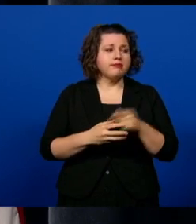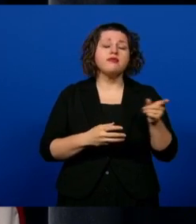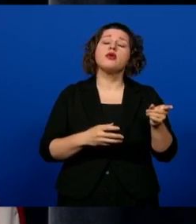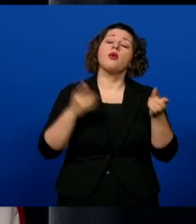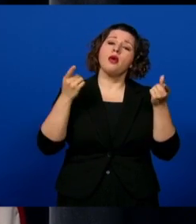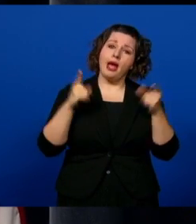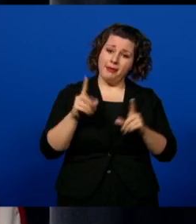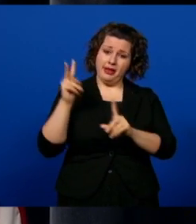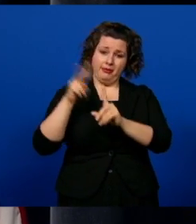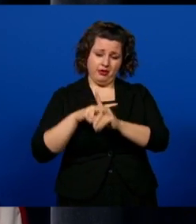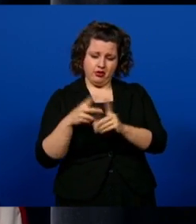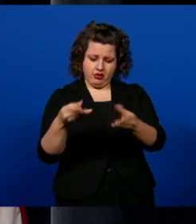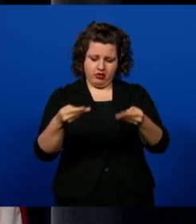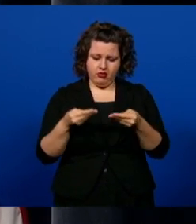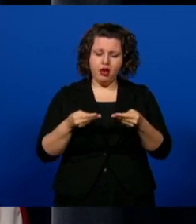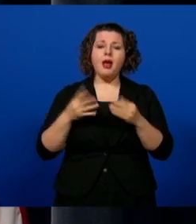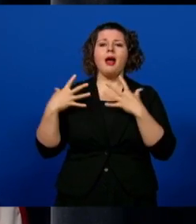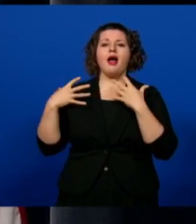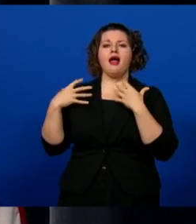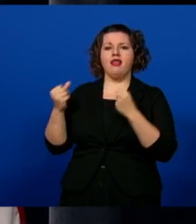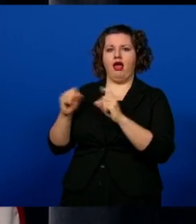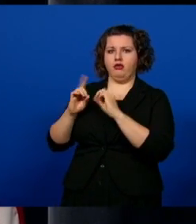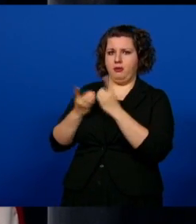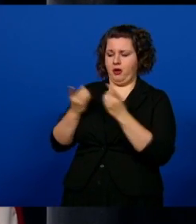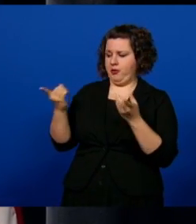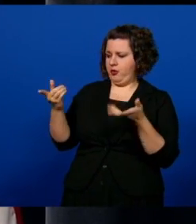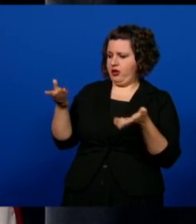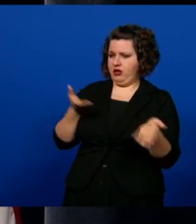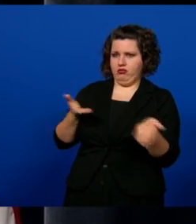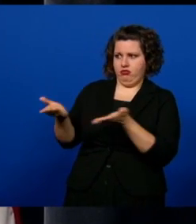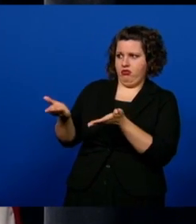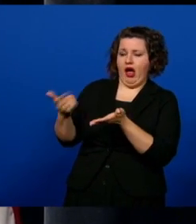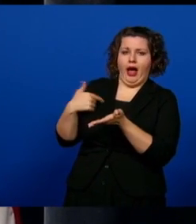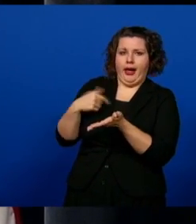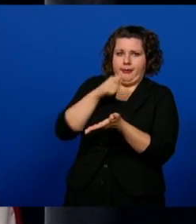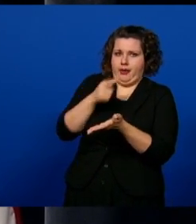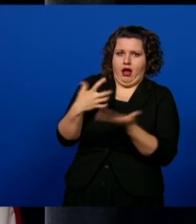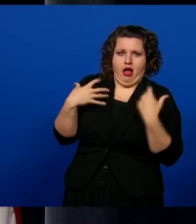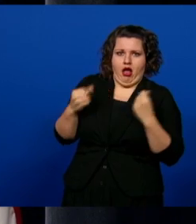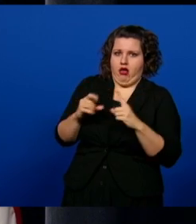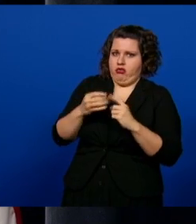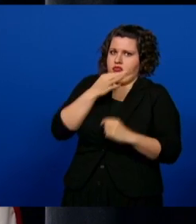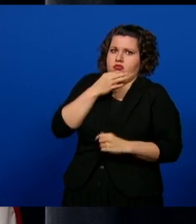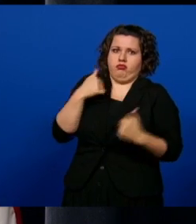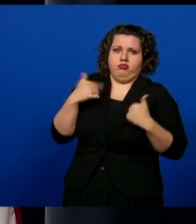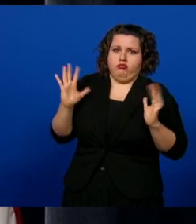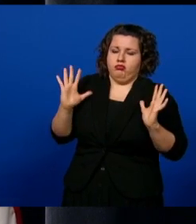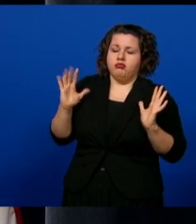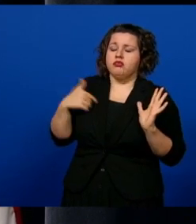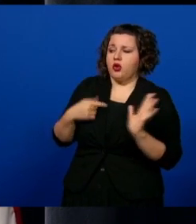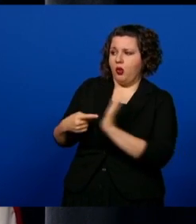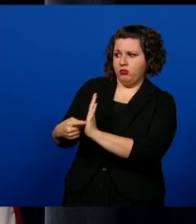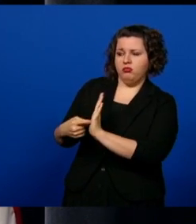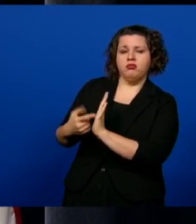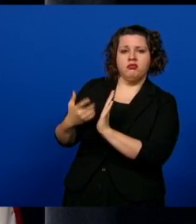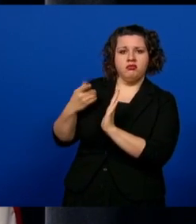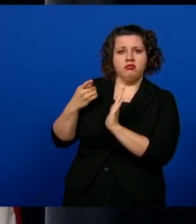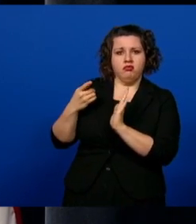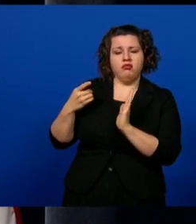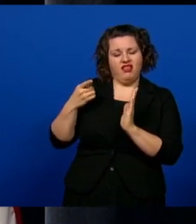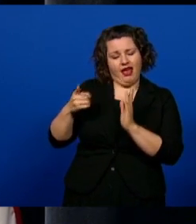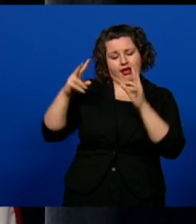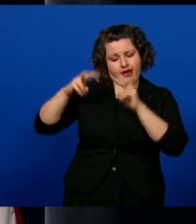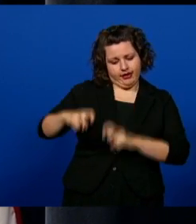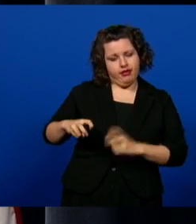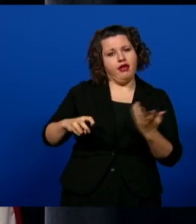in, we partner with public health to look at the information. I'm not the public health expert, and so we want to make sure we work with them to analyze that information, and then